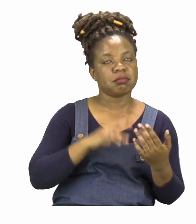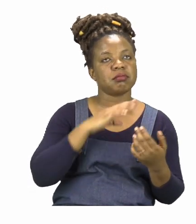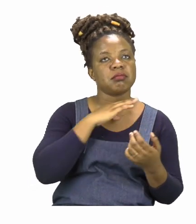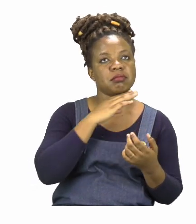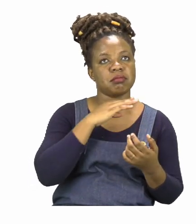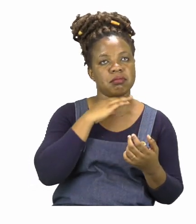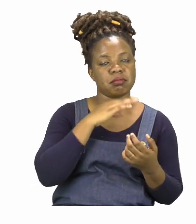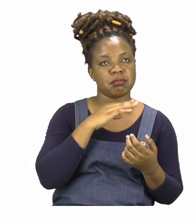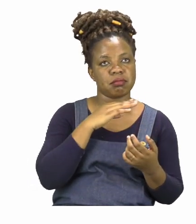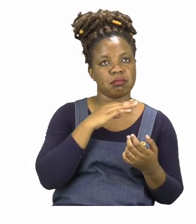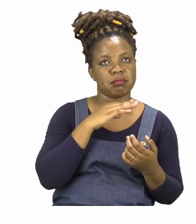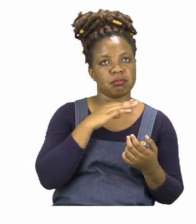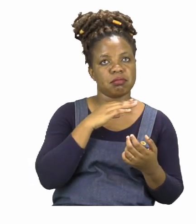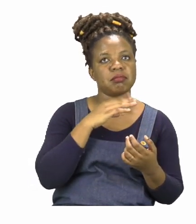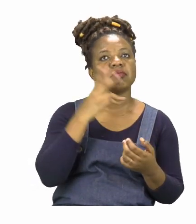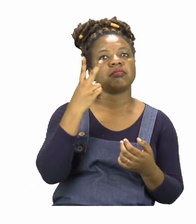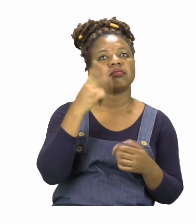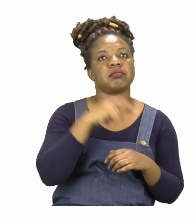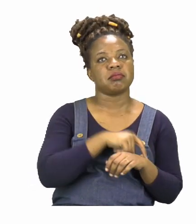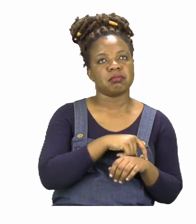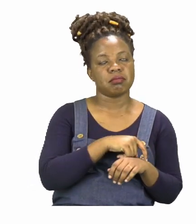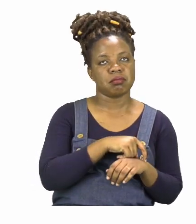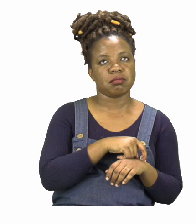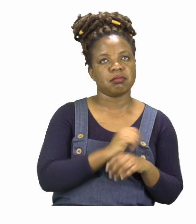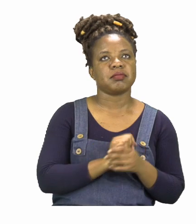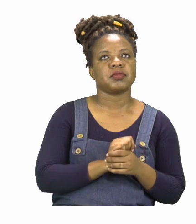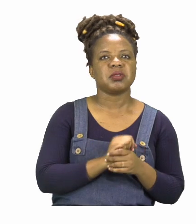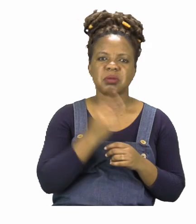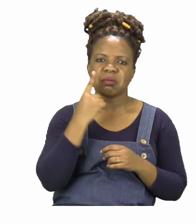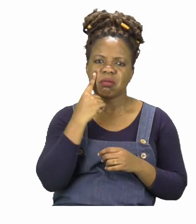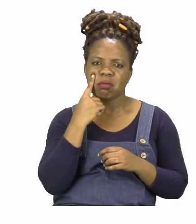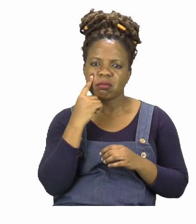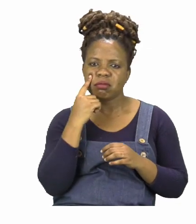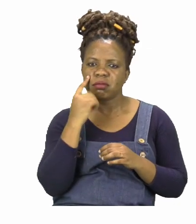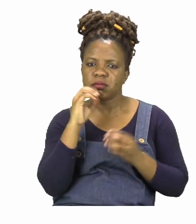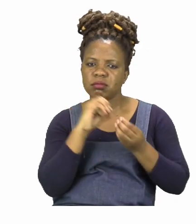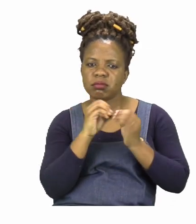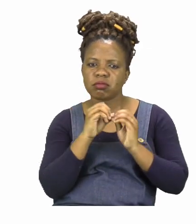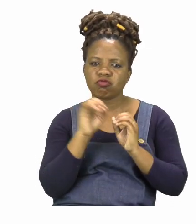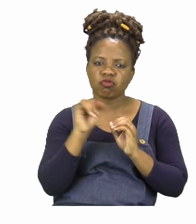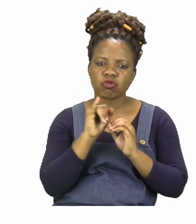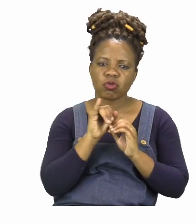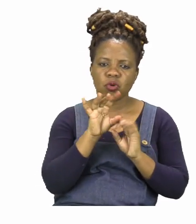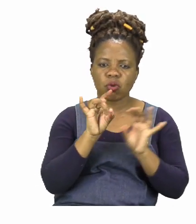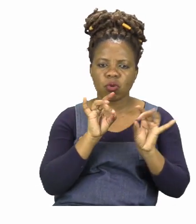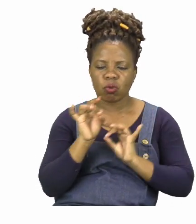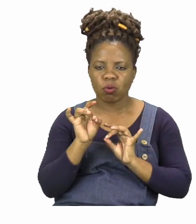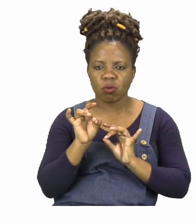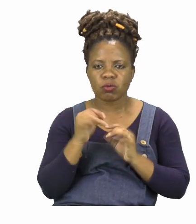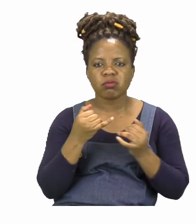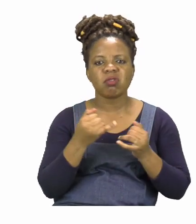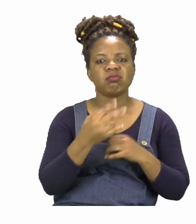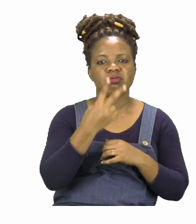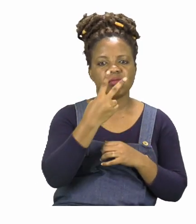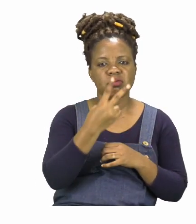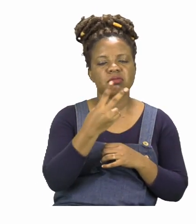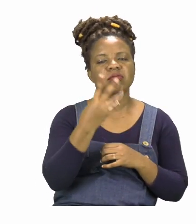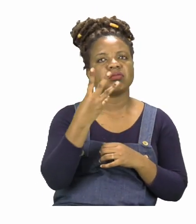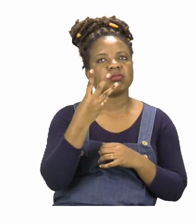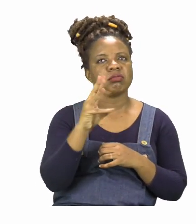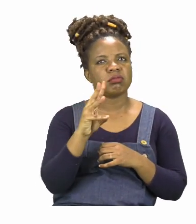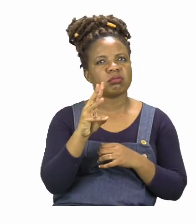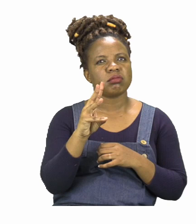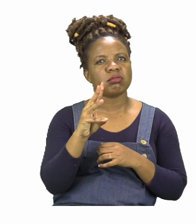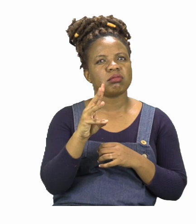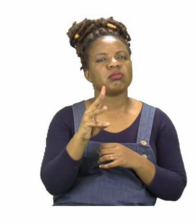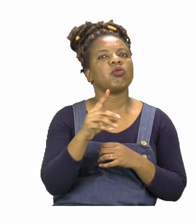need. In this case, we are going to take 26 and 19. Then we need to decide whether